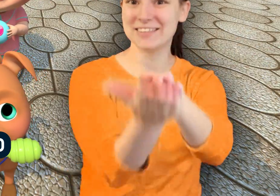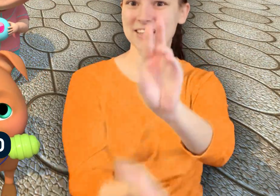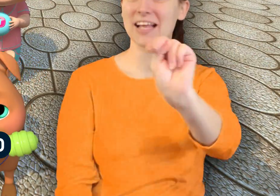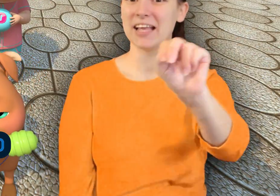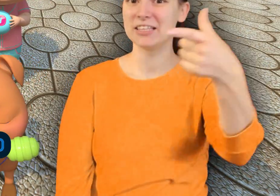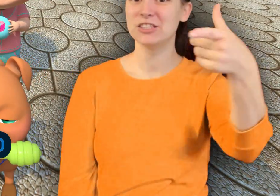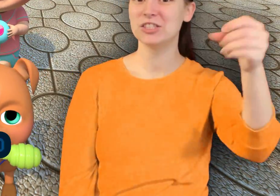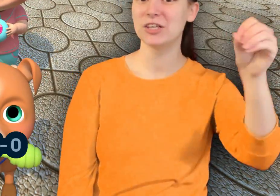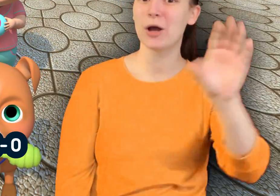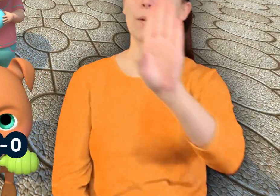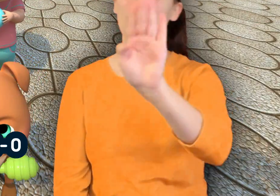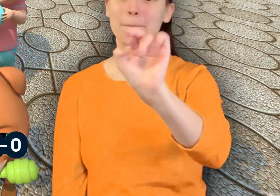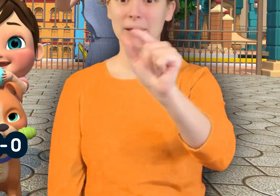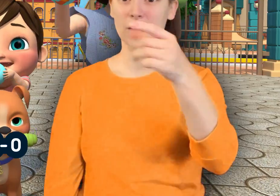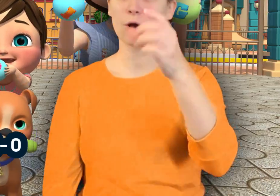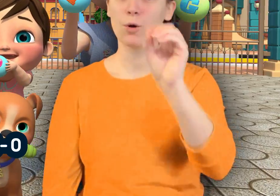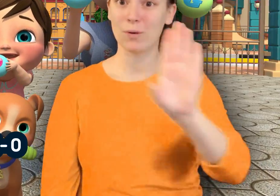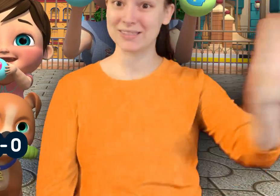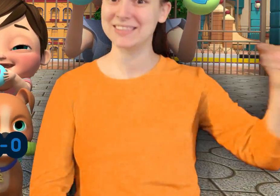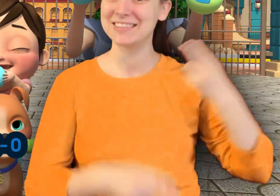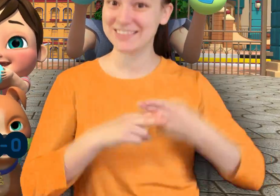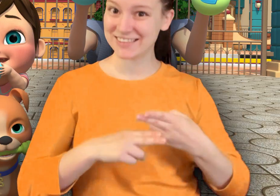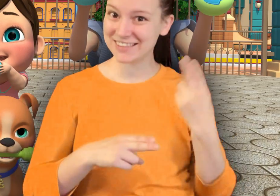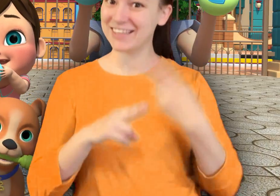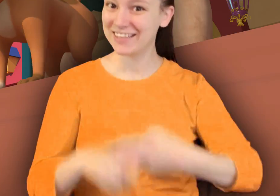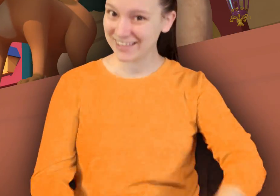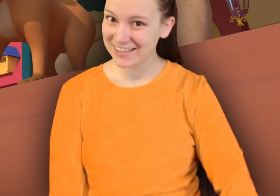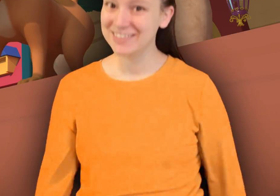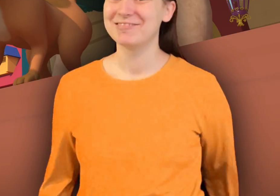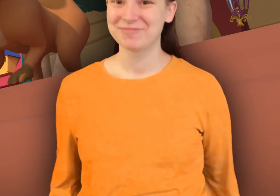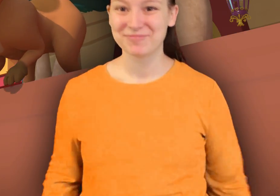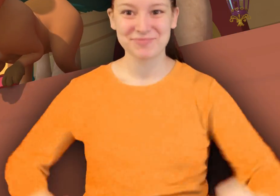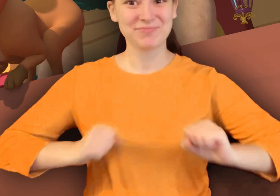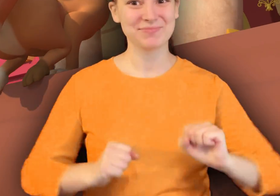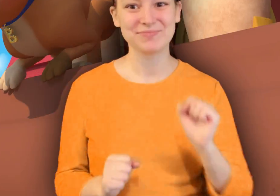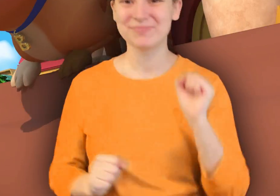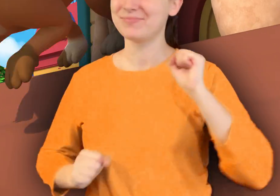NGO NGO and Bingo was his